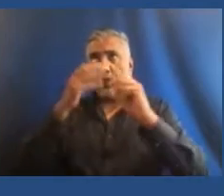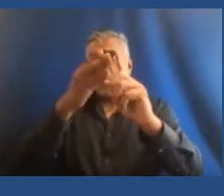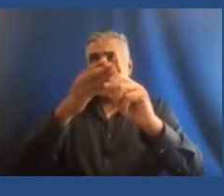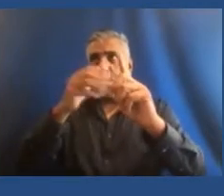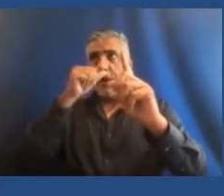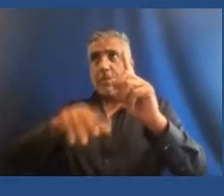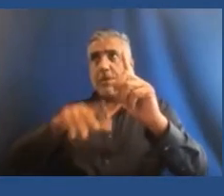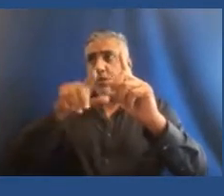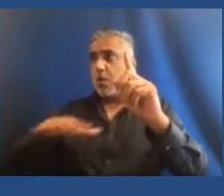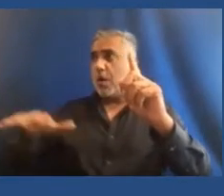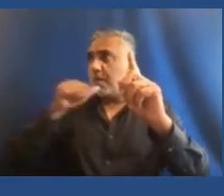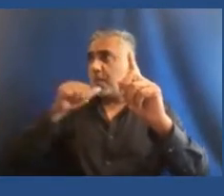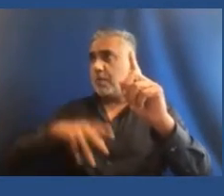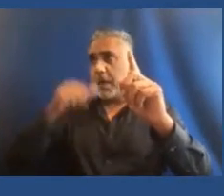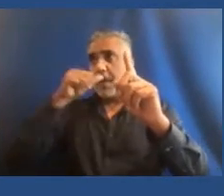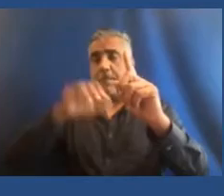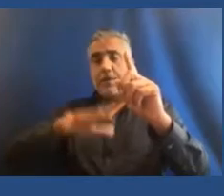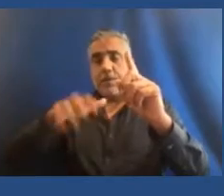Ecce ancilla Domini.